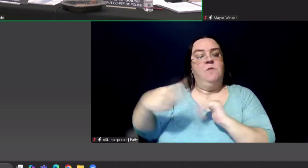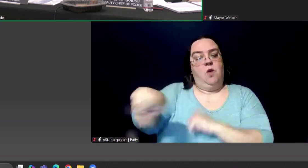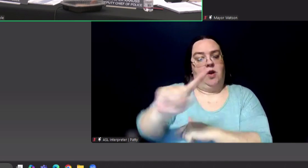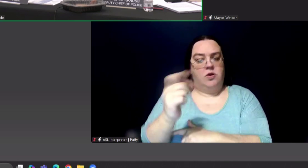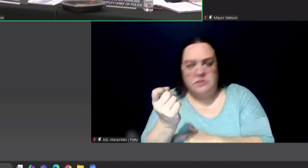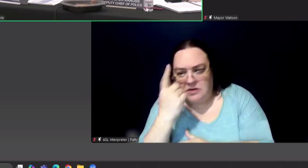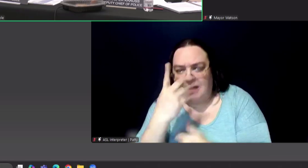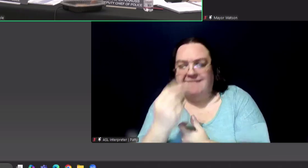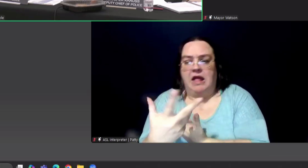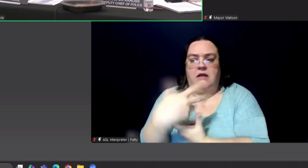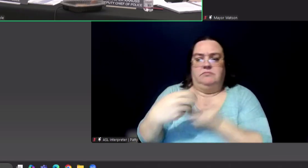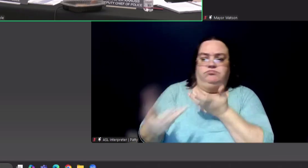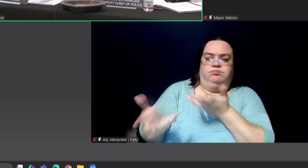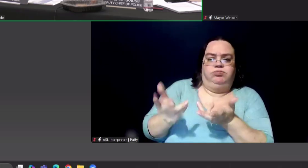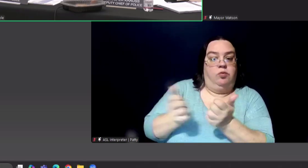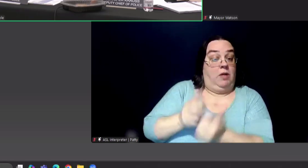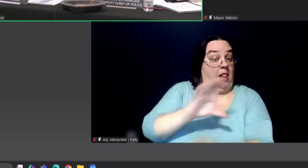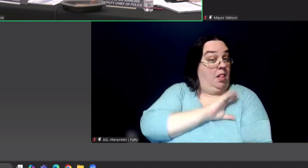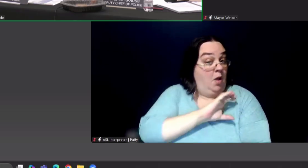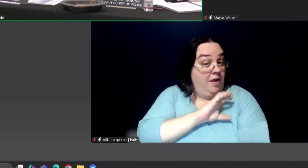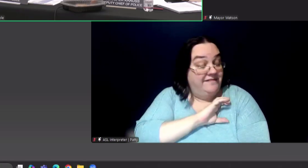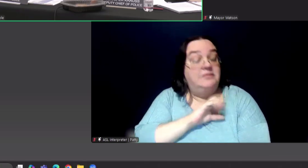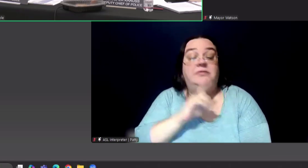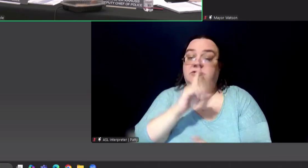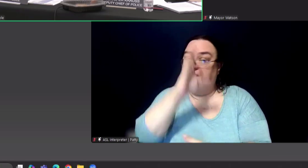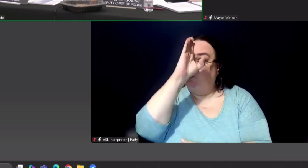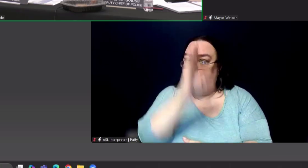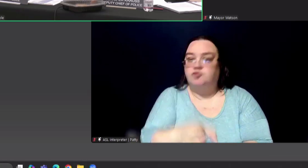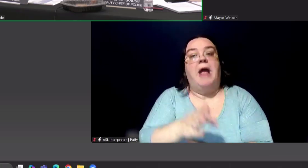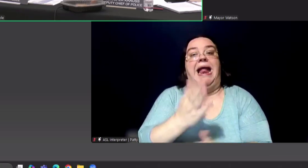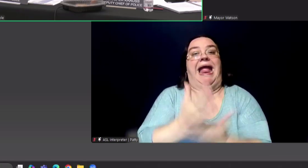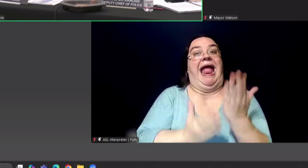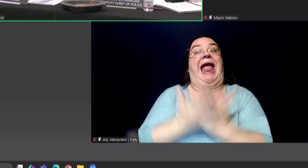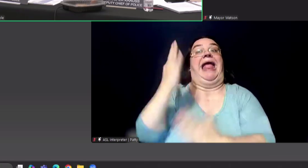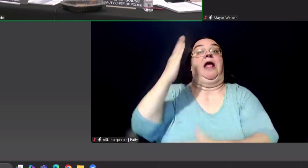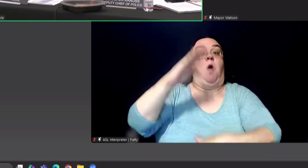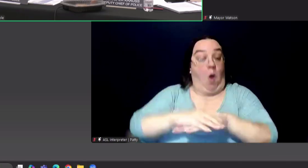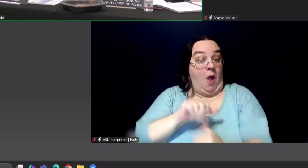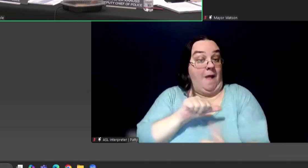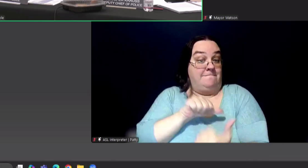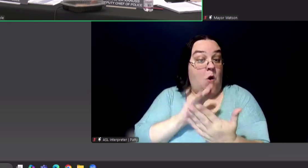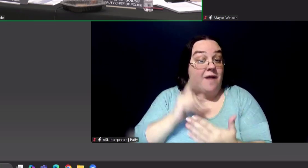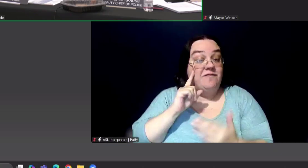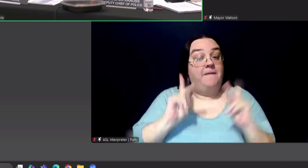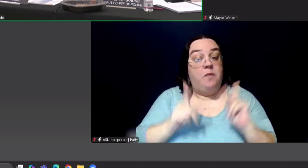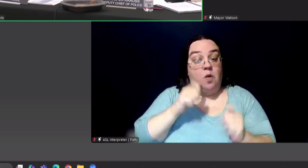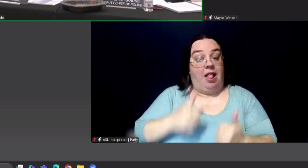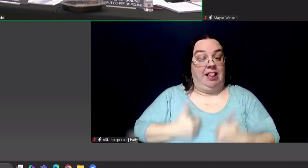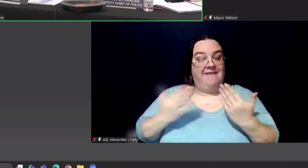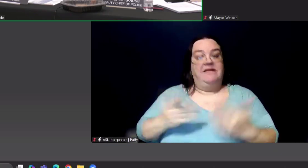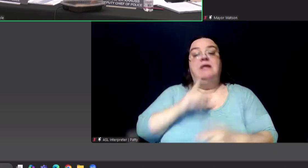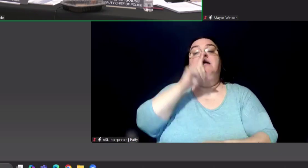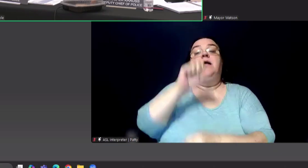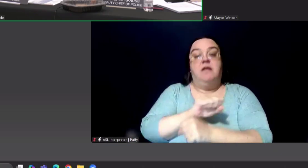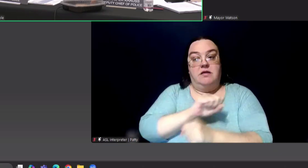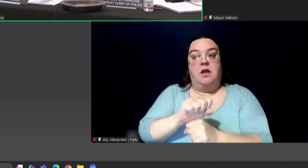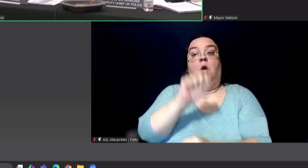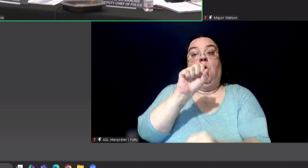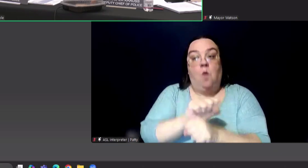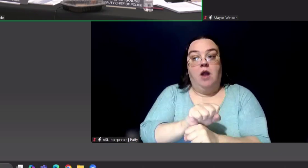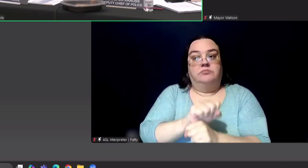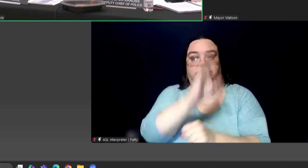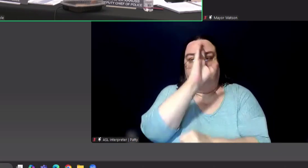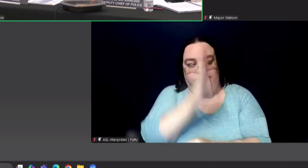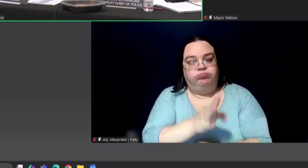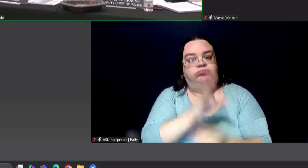law enforcement. It's a direct hands-on approach for residents to actually work directly with our officers and have a